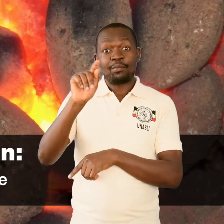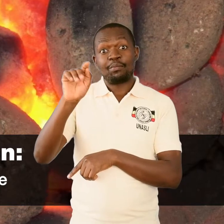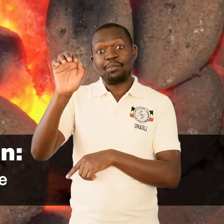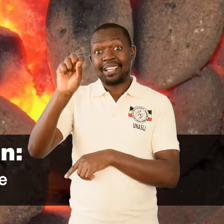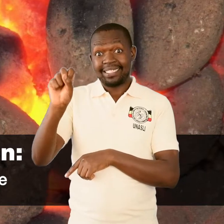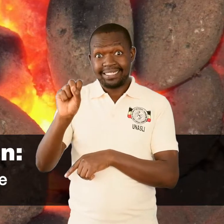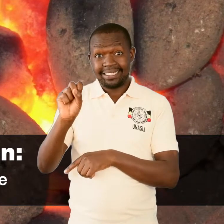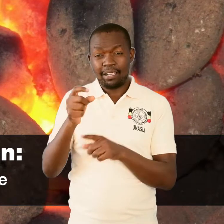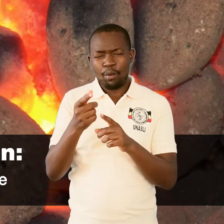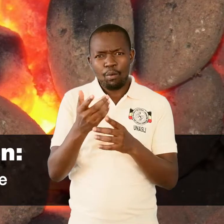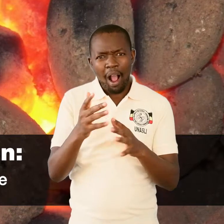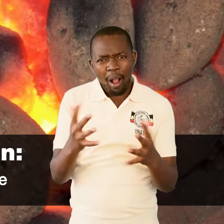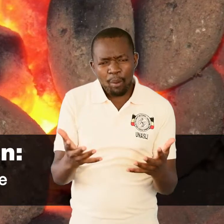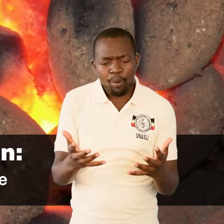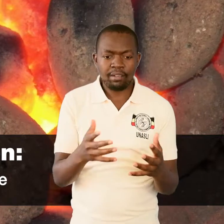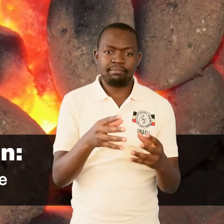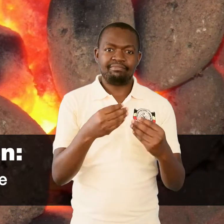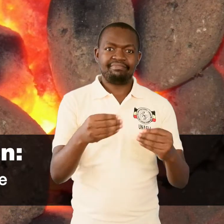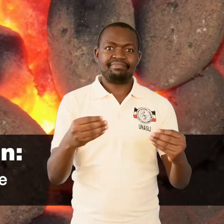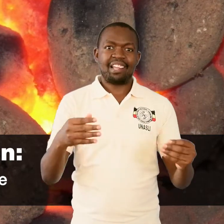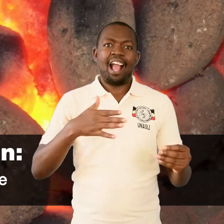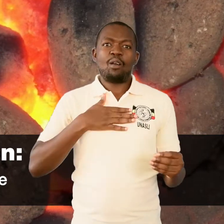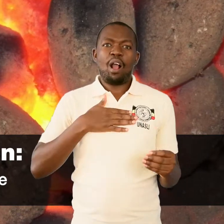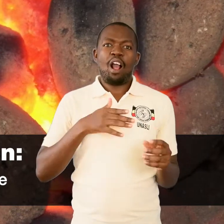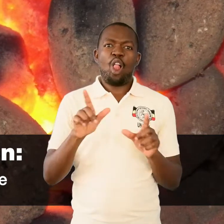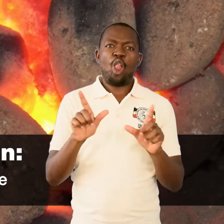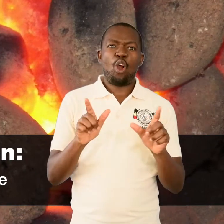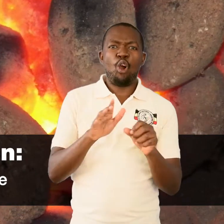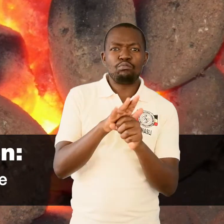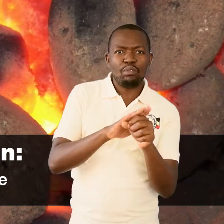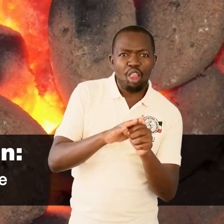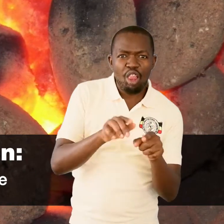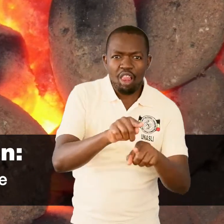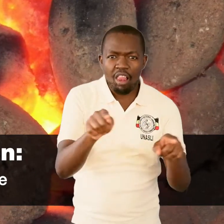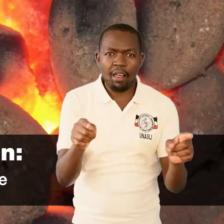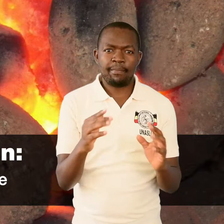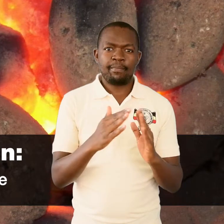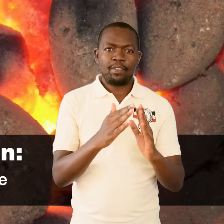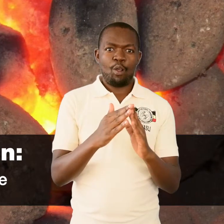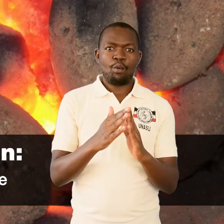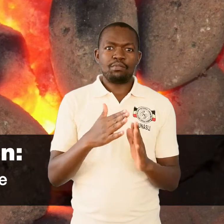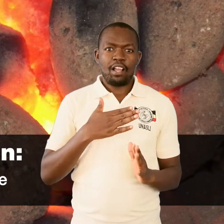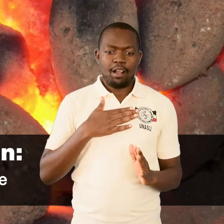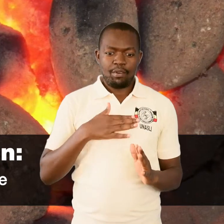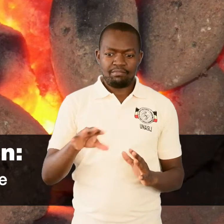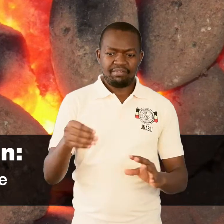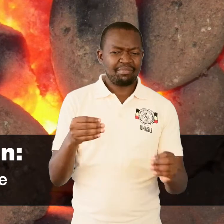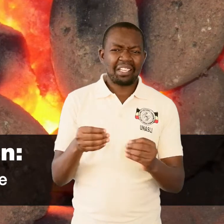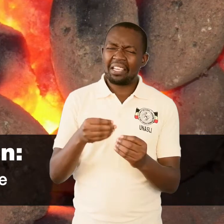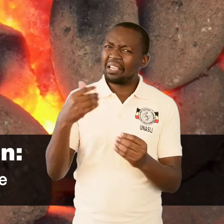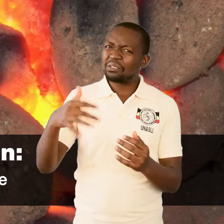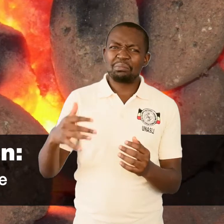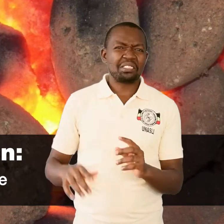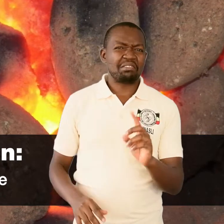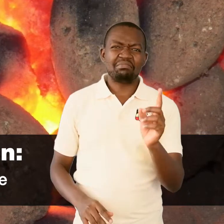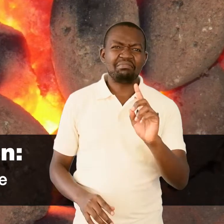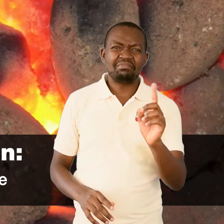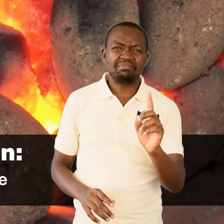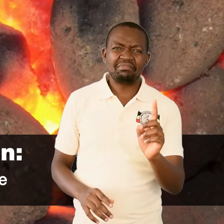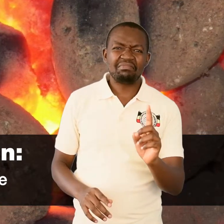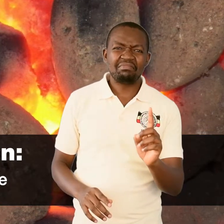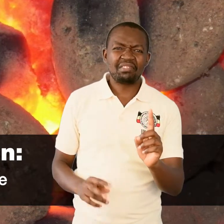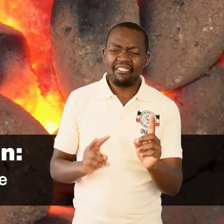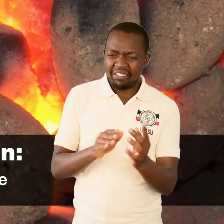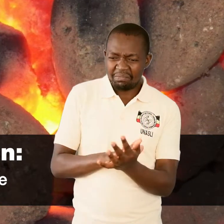materials around our community or around our homes, which are not expensive or they are not